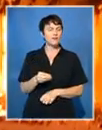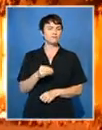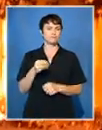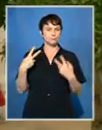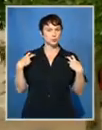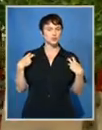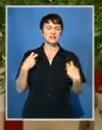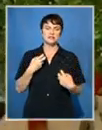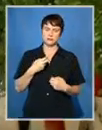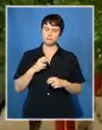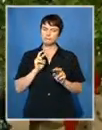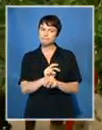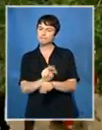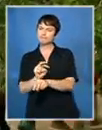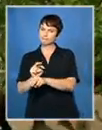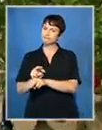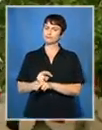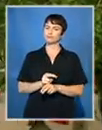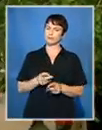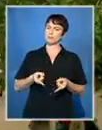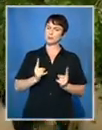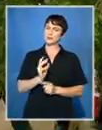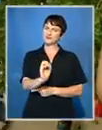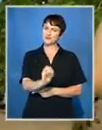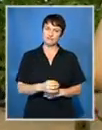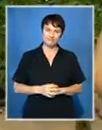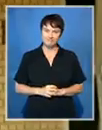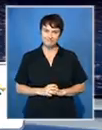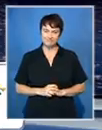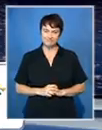remains heavy on campuses. Nozindombi Mia, SABC News.